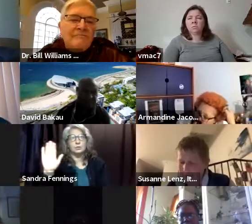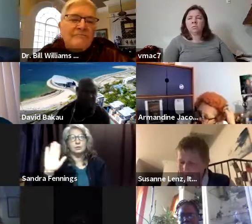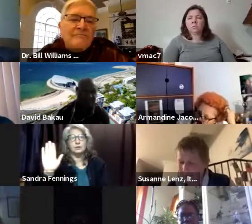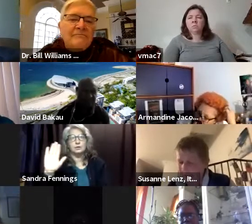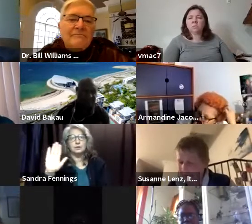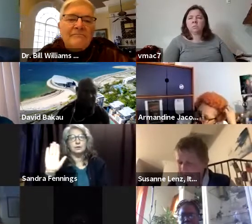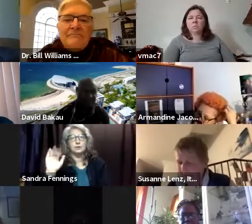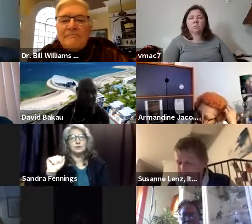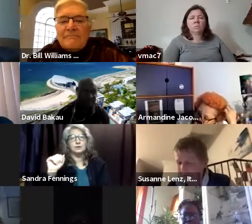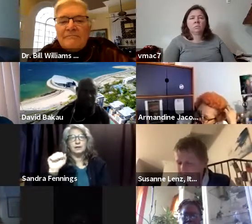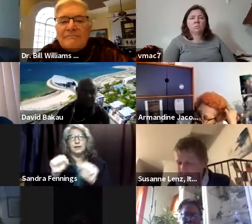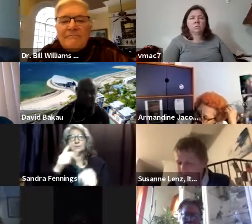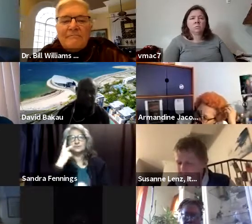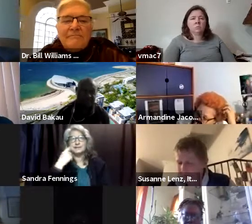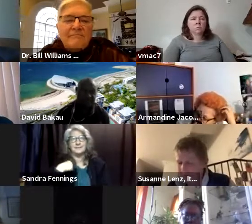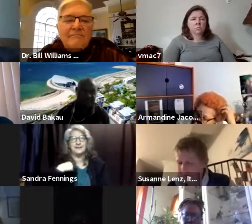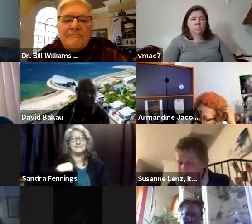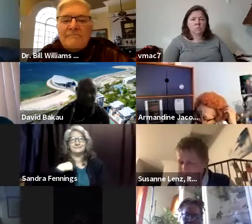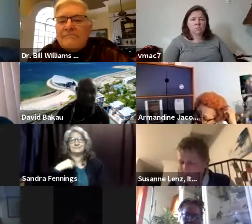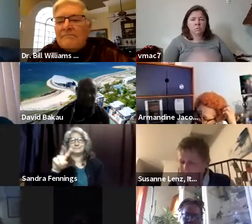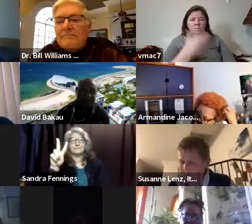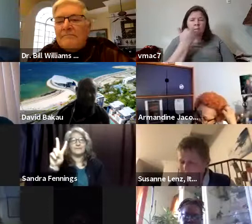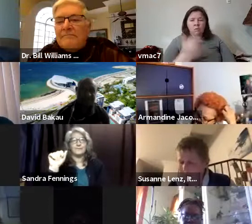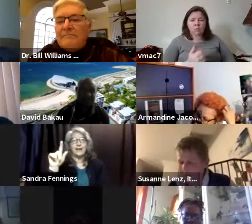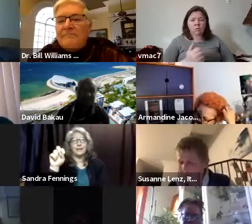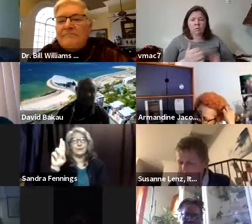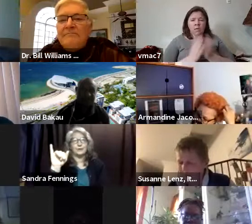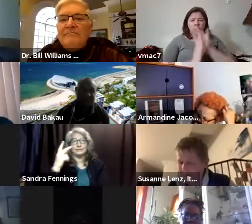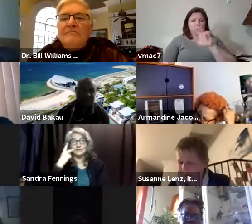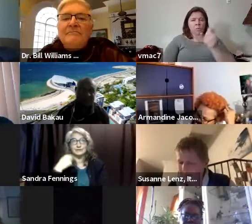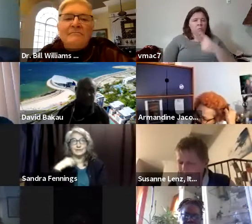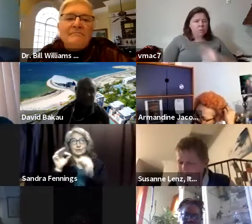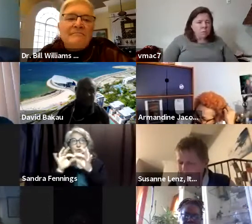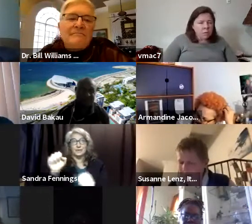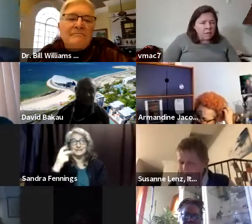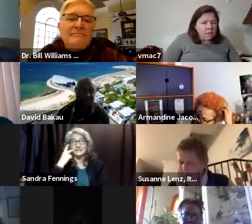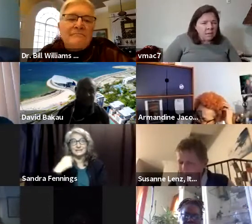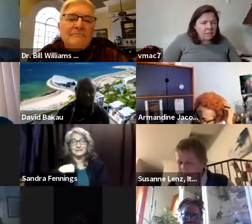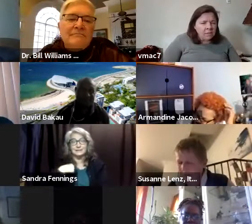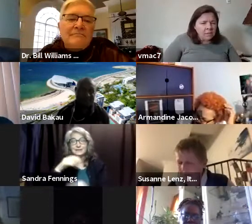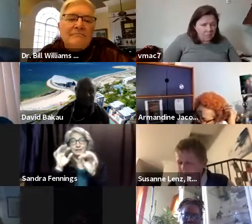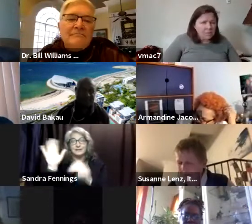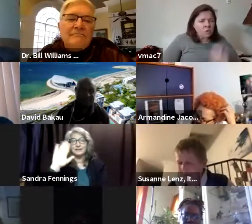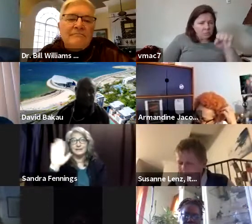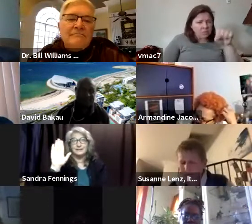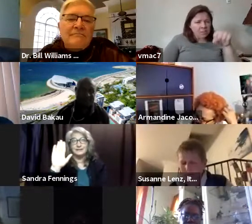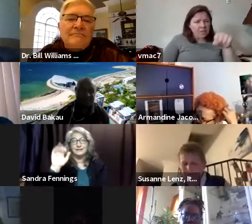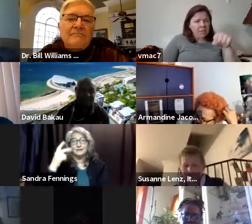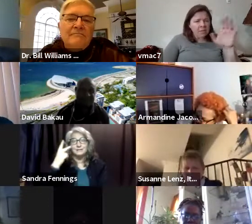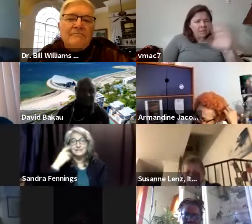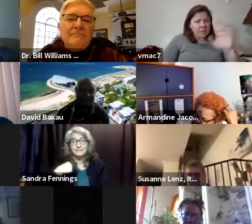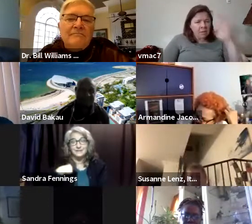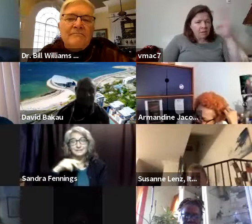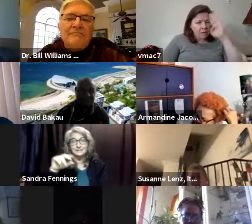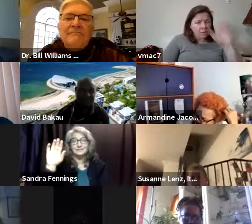And hopefully we can, there we go. Okay, she's asking her question. Can you see, can the interpreter see